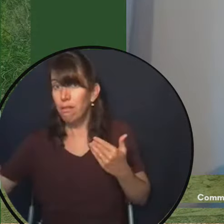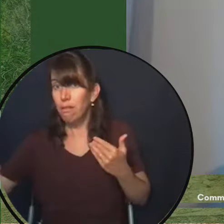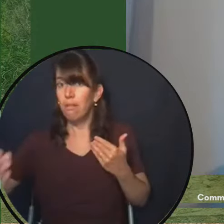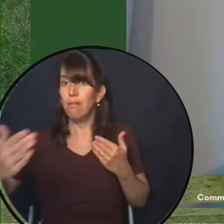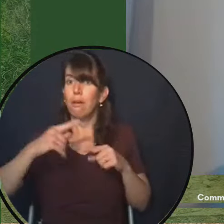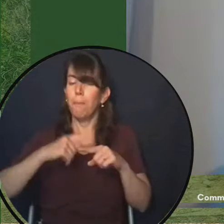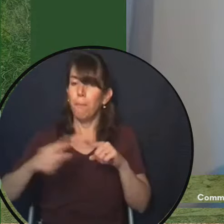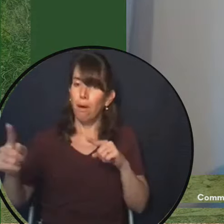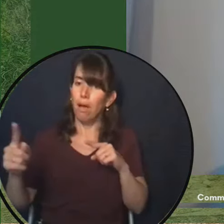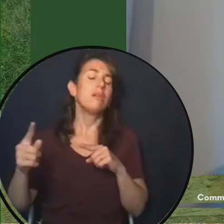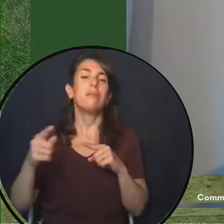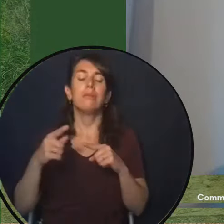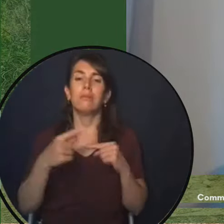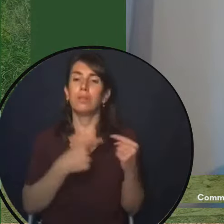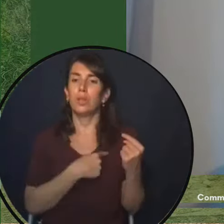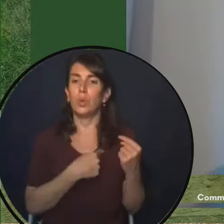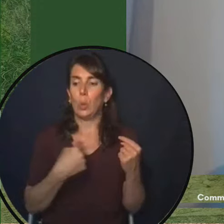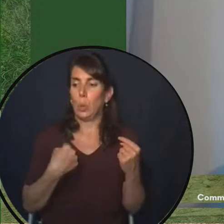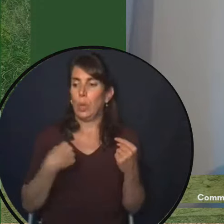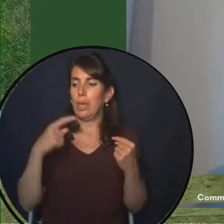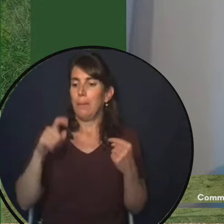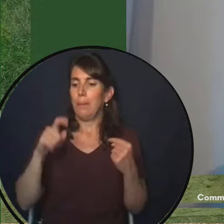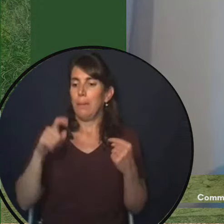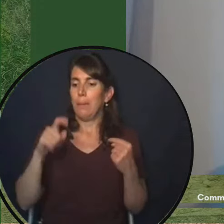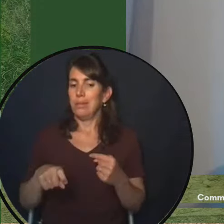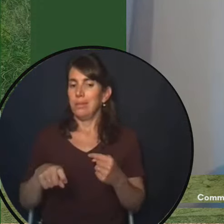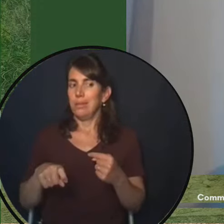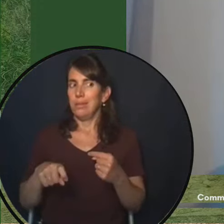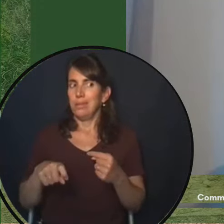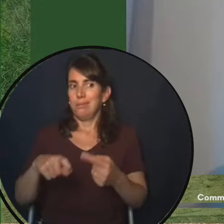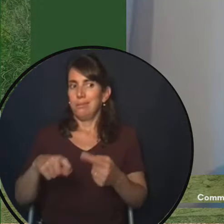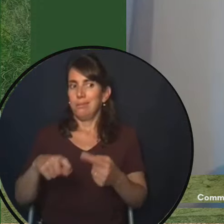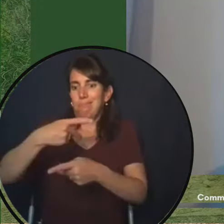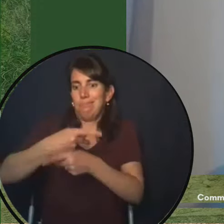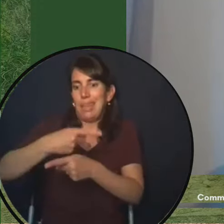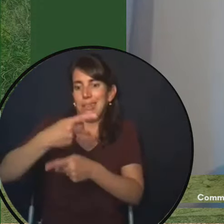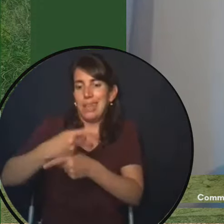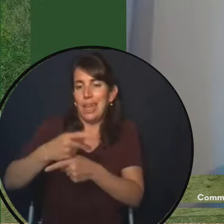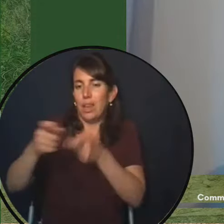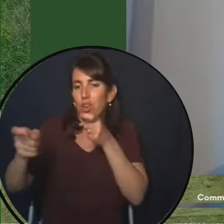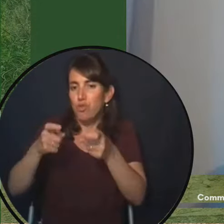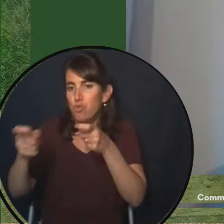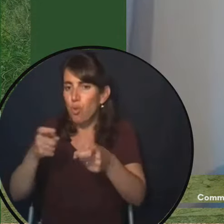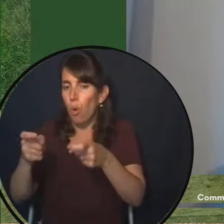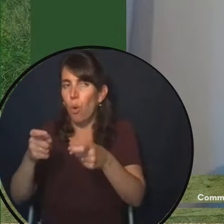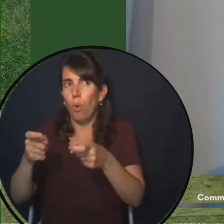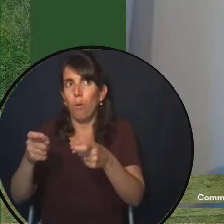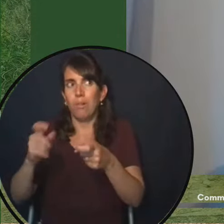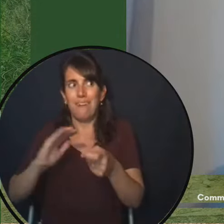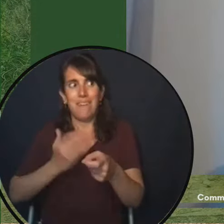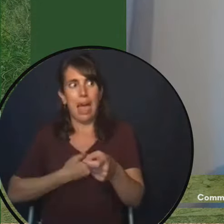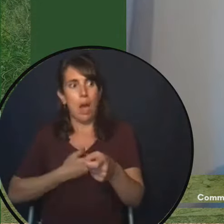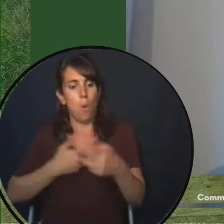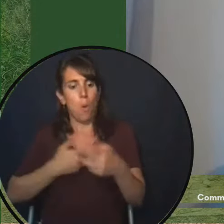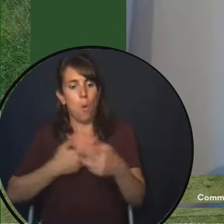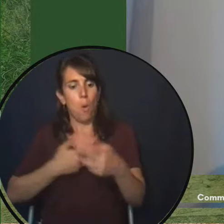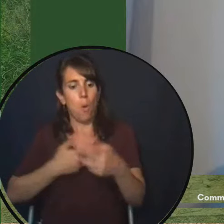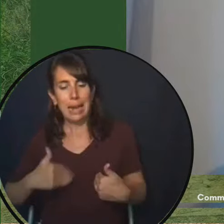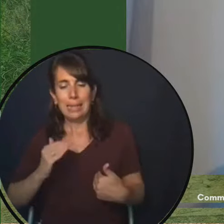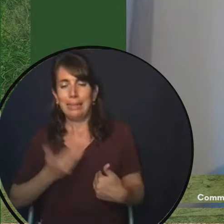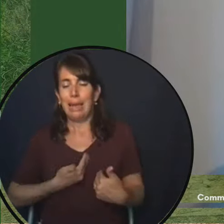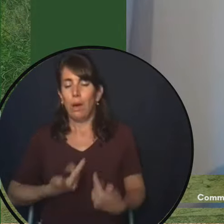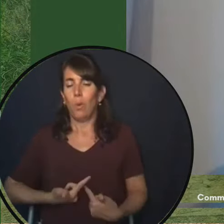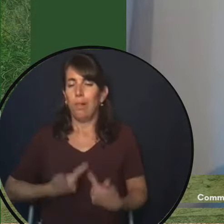retain control over our lives, over our bodies, over our communities, over our people. And